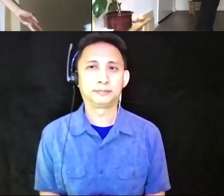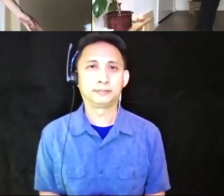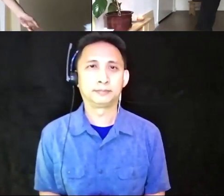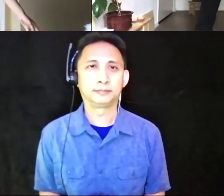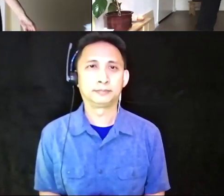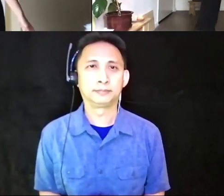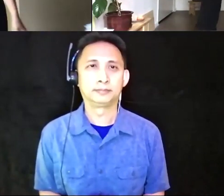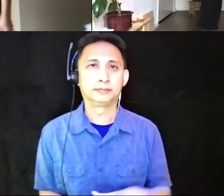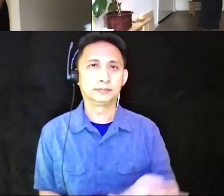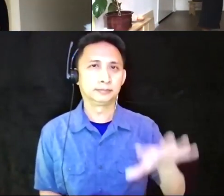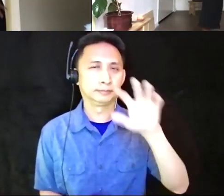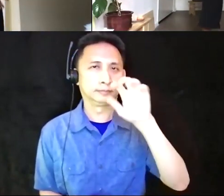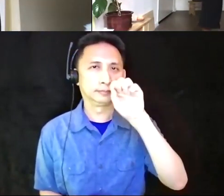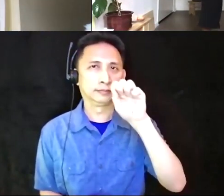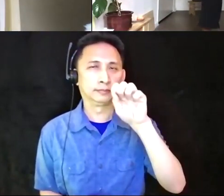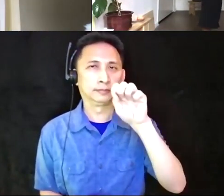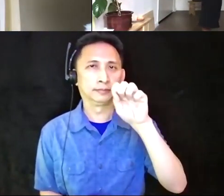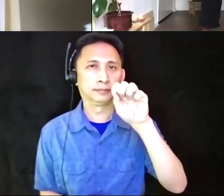Breathing